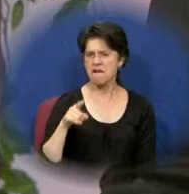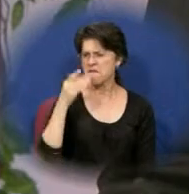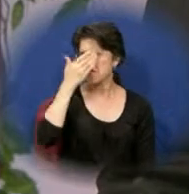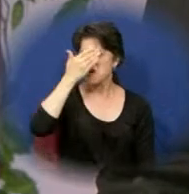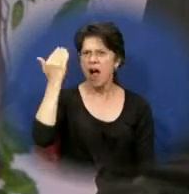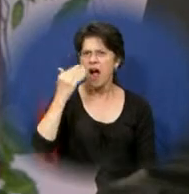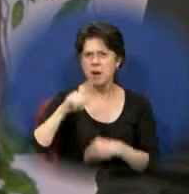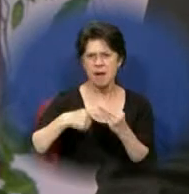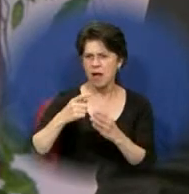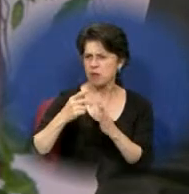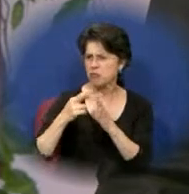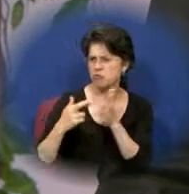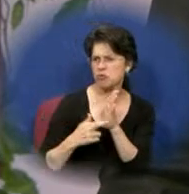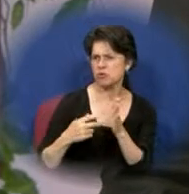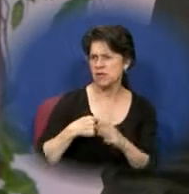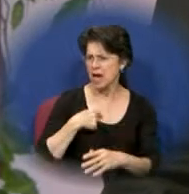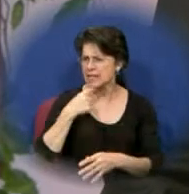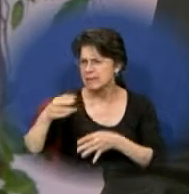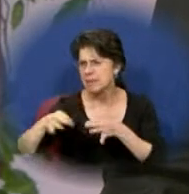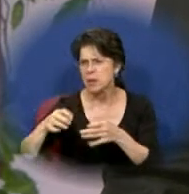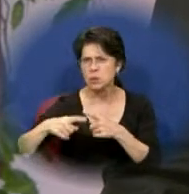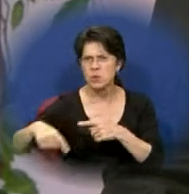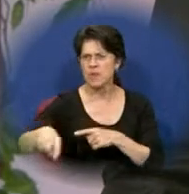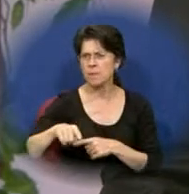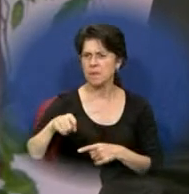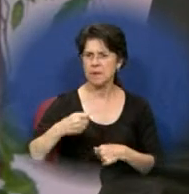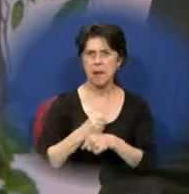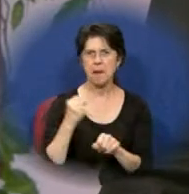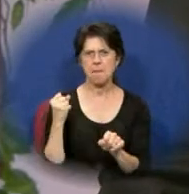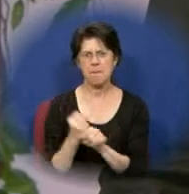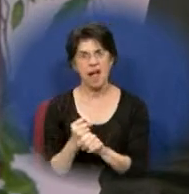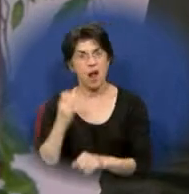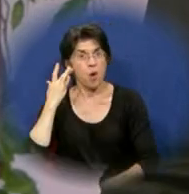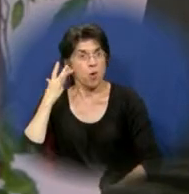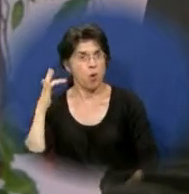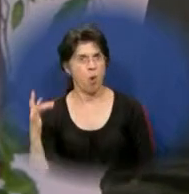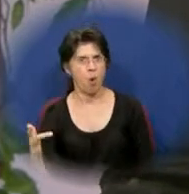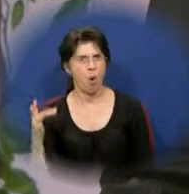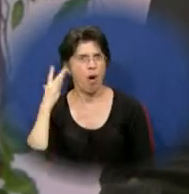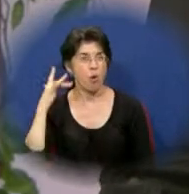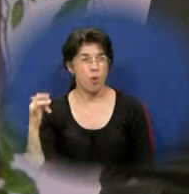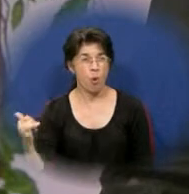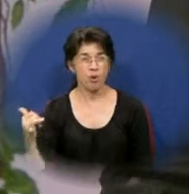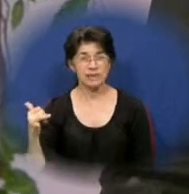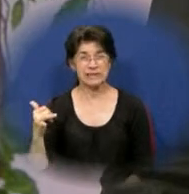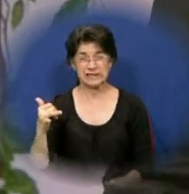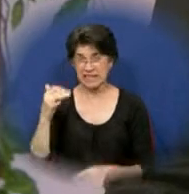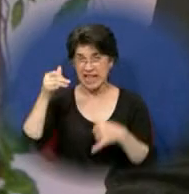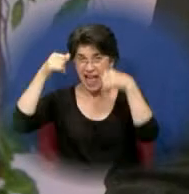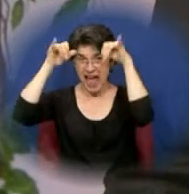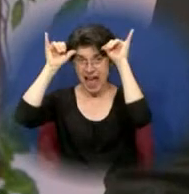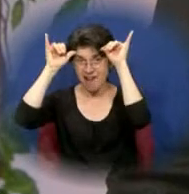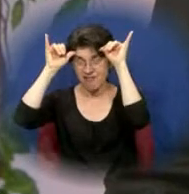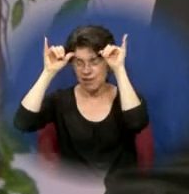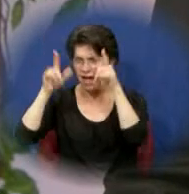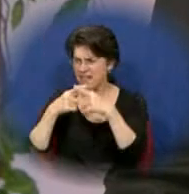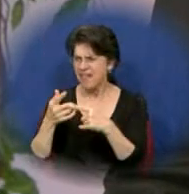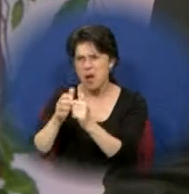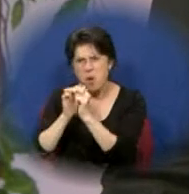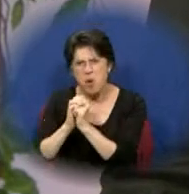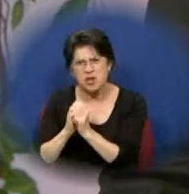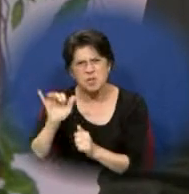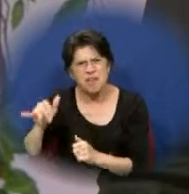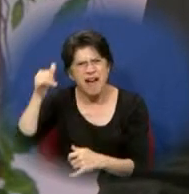I pointed out to them, making for themselves a molten calf and worshiping it, sacrificing to